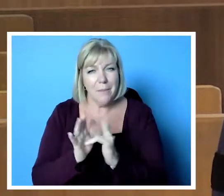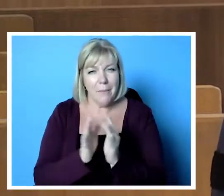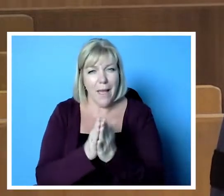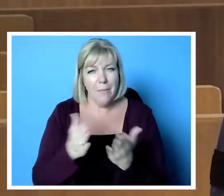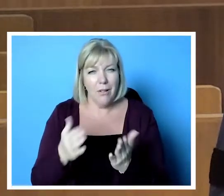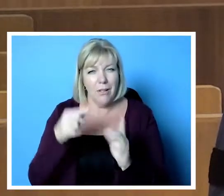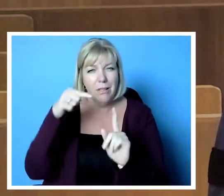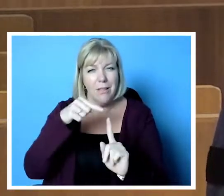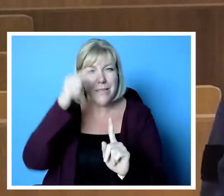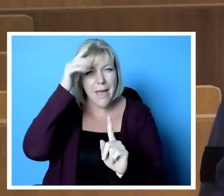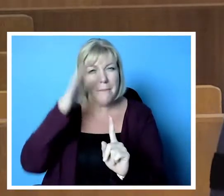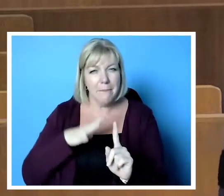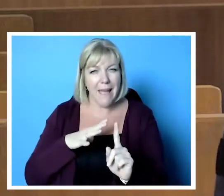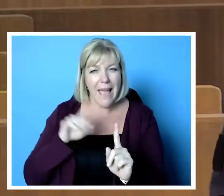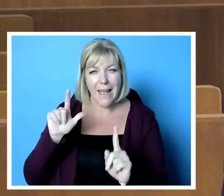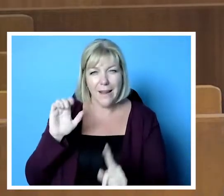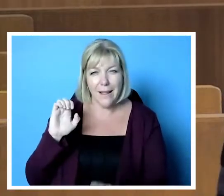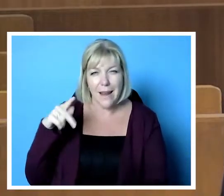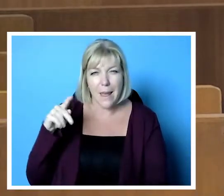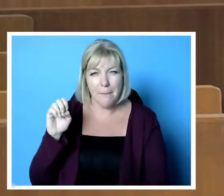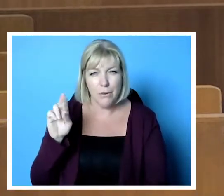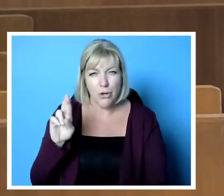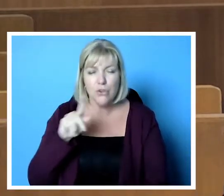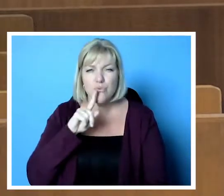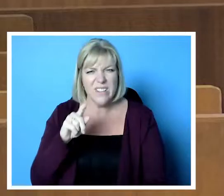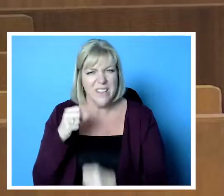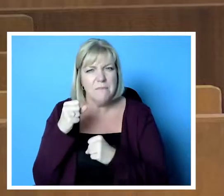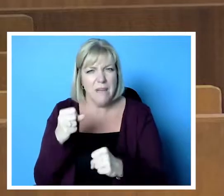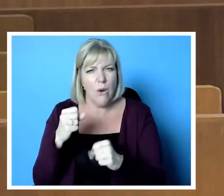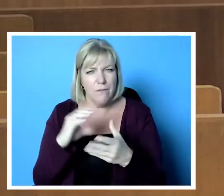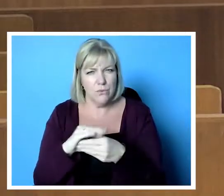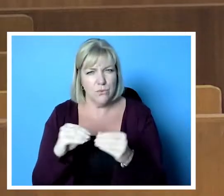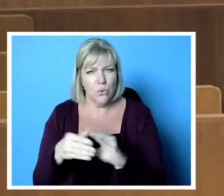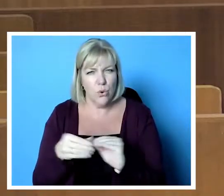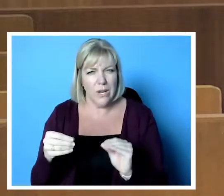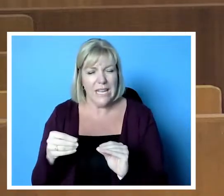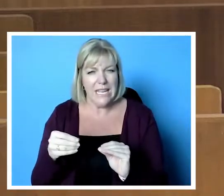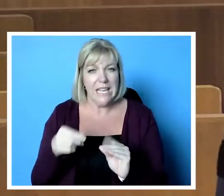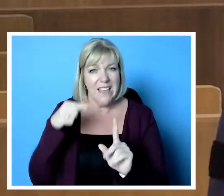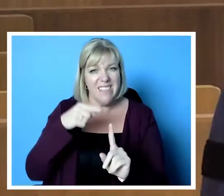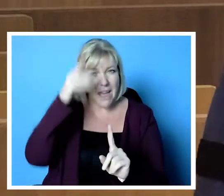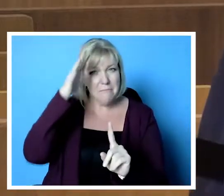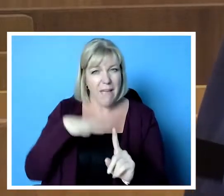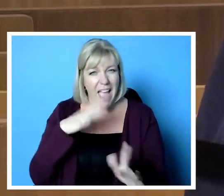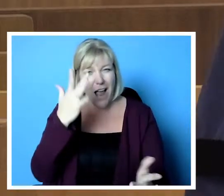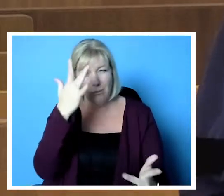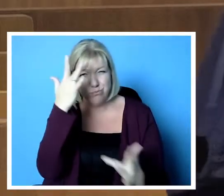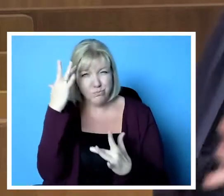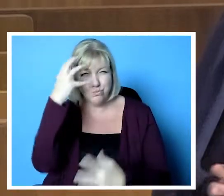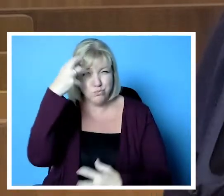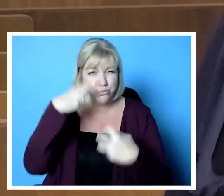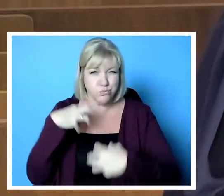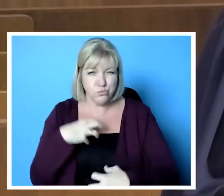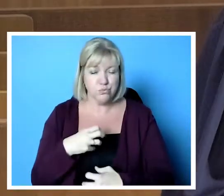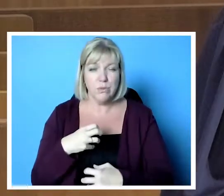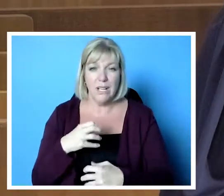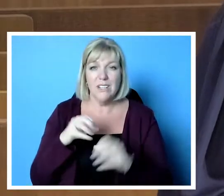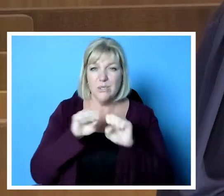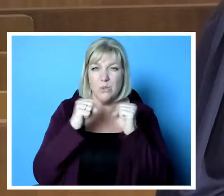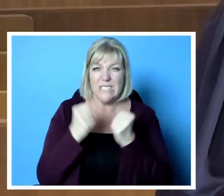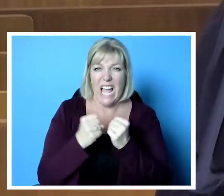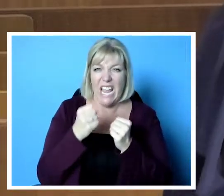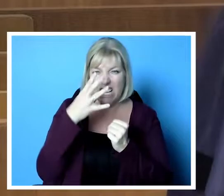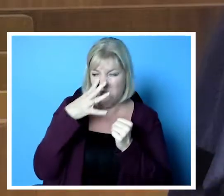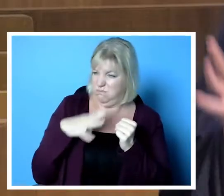powerful because it tells us about a man who was outcast in his society, and it clearly